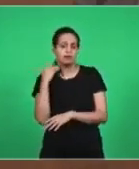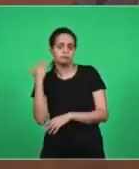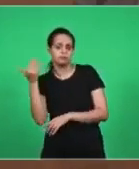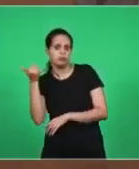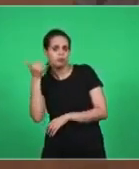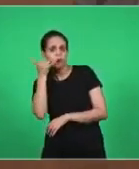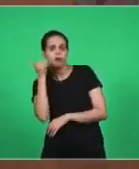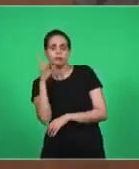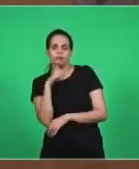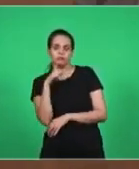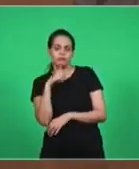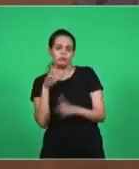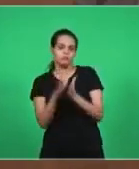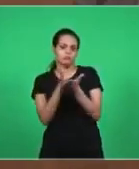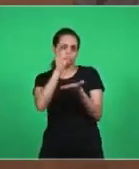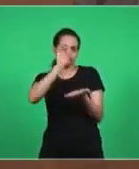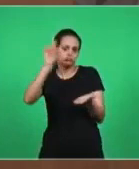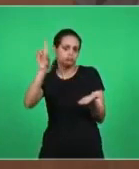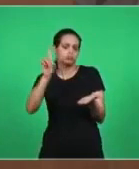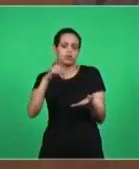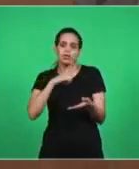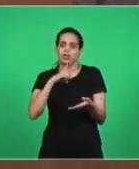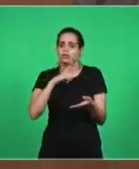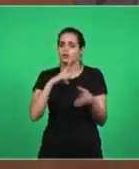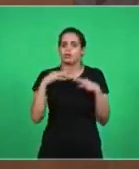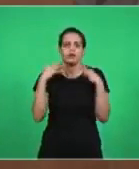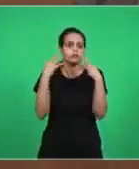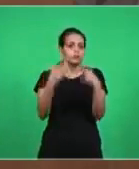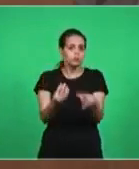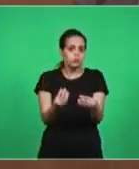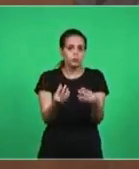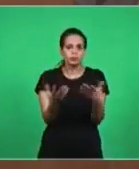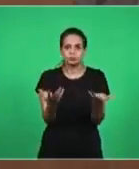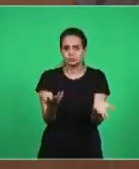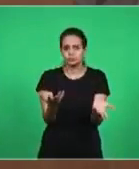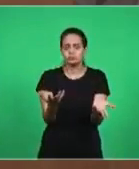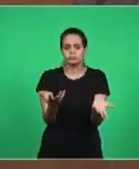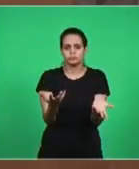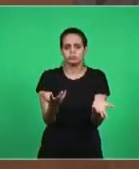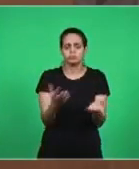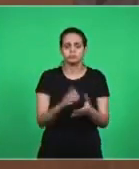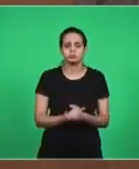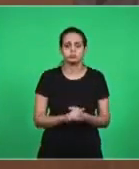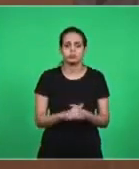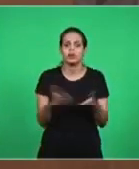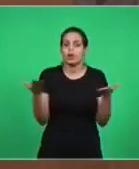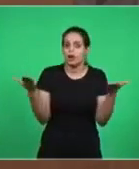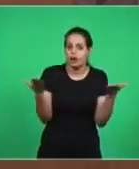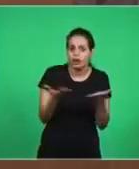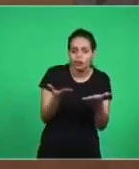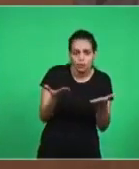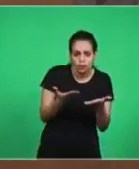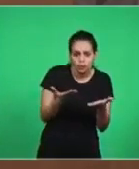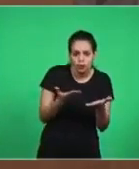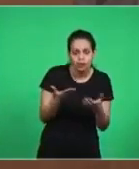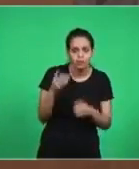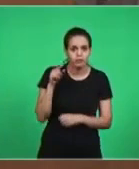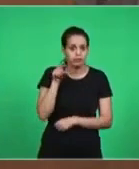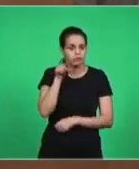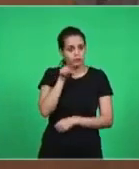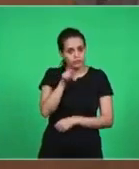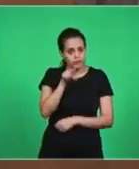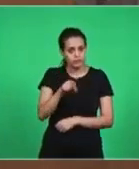bank, you have phone, you have everything, you have a Bible, you have a revealed word, we have spiritual gifts. Now, my brother, my beloved